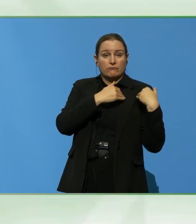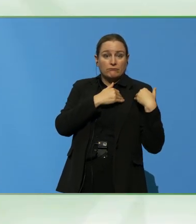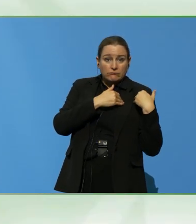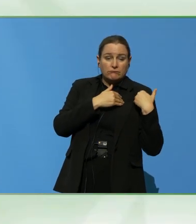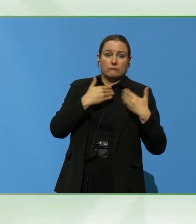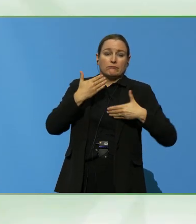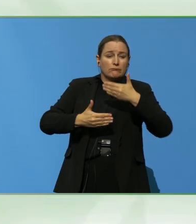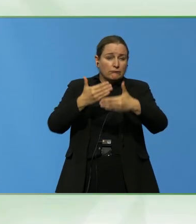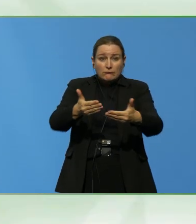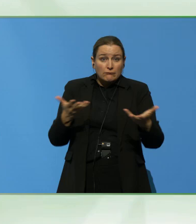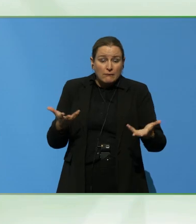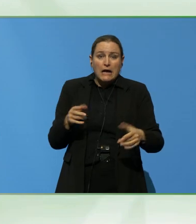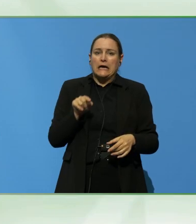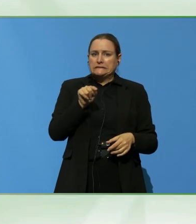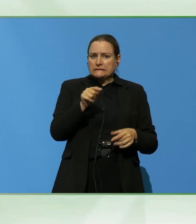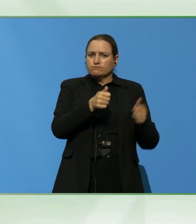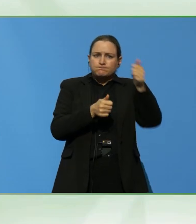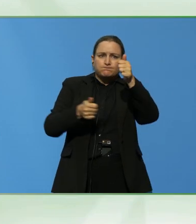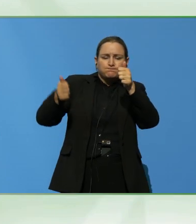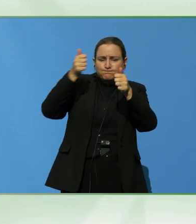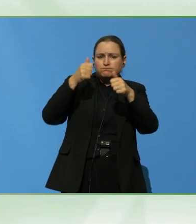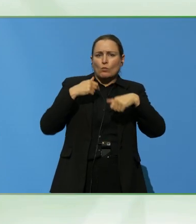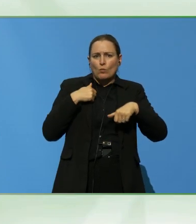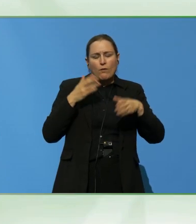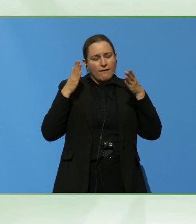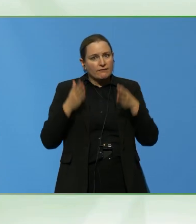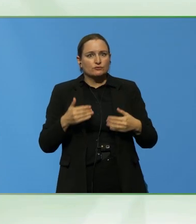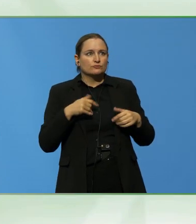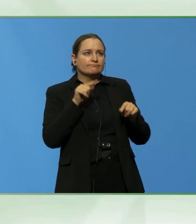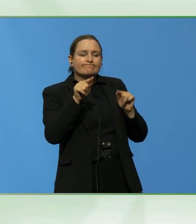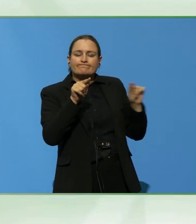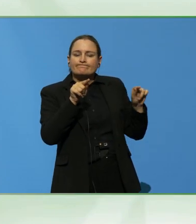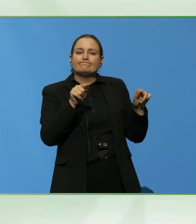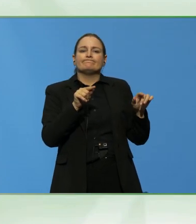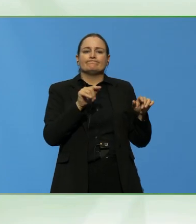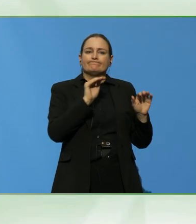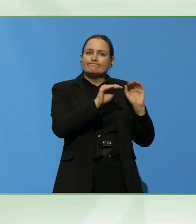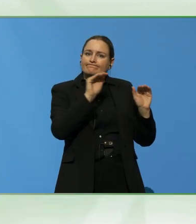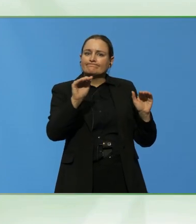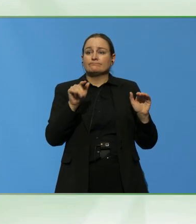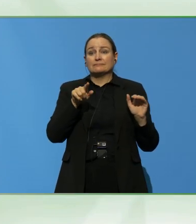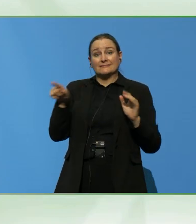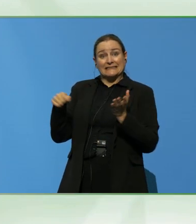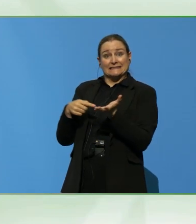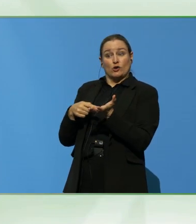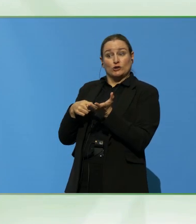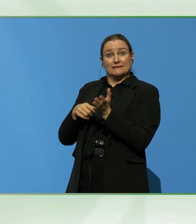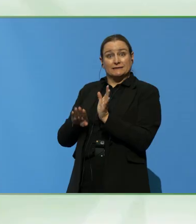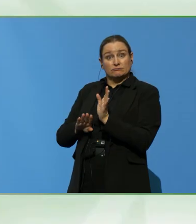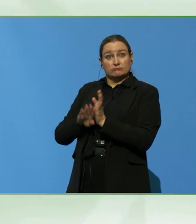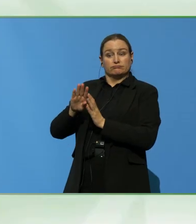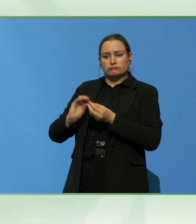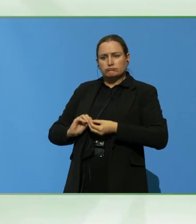platforms, and as well developers. And let's not forget that every single user makes as well